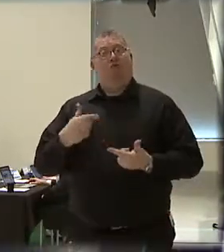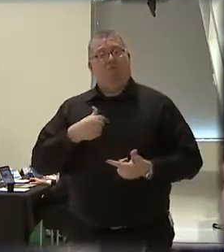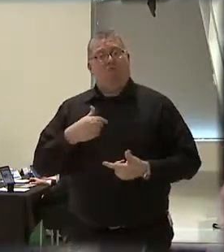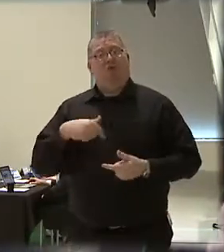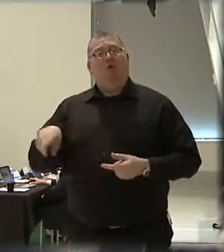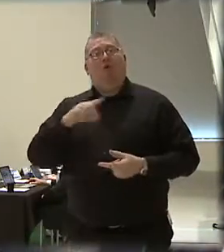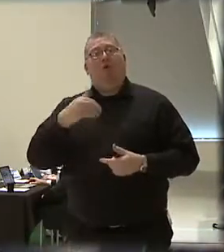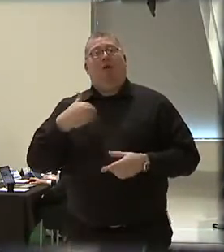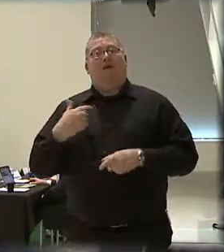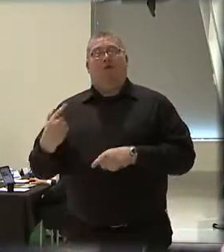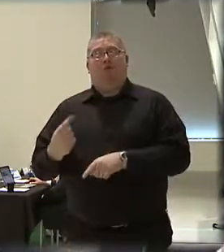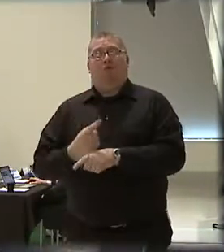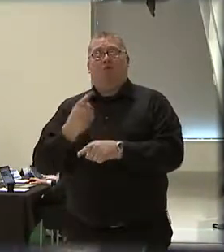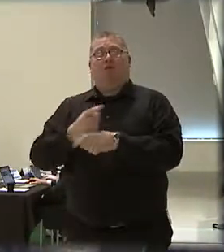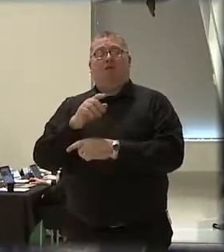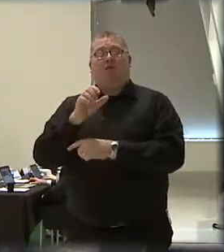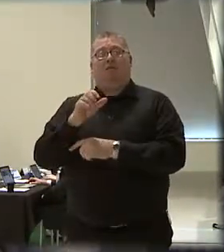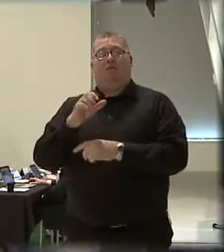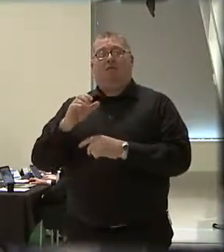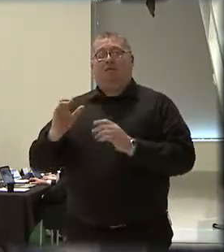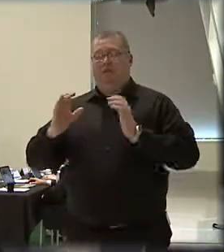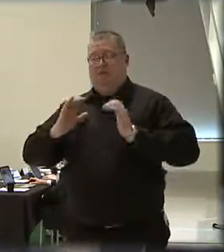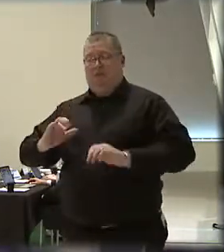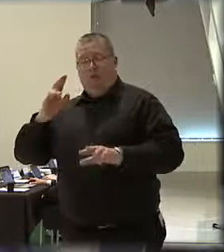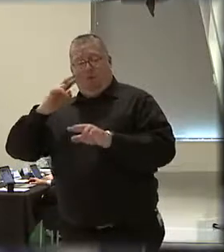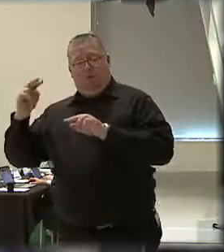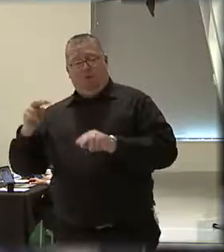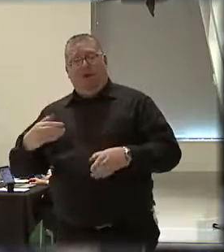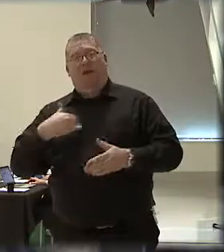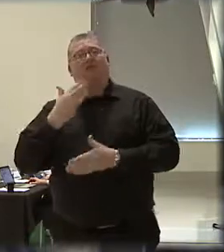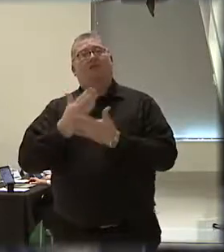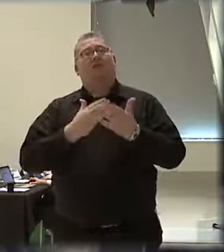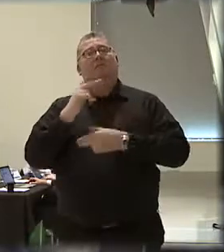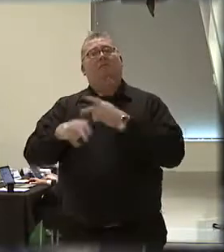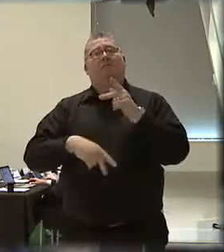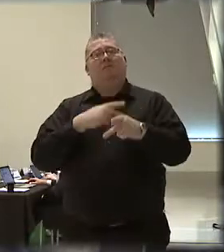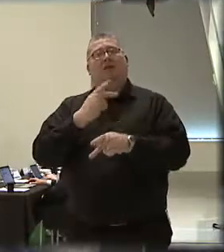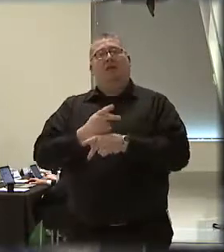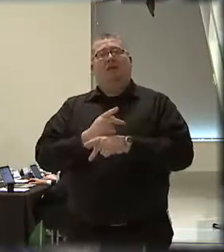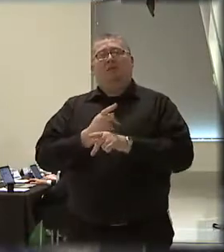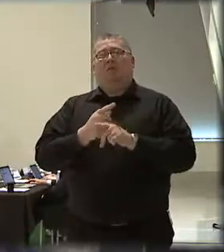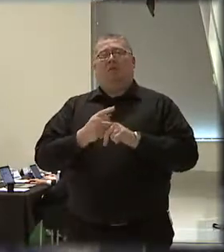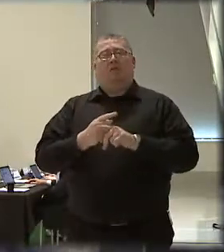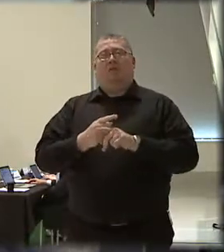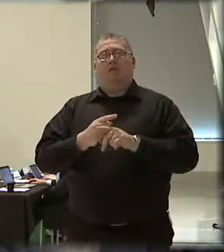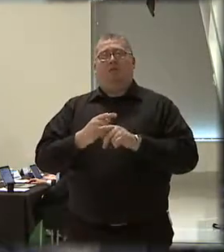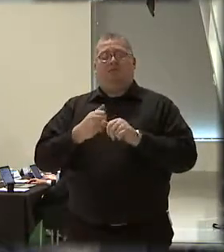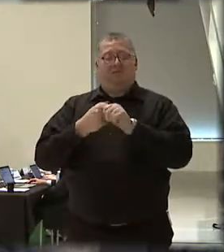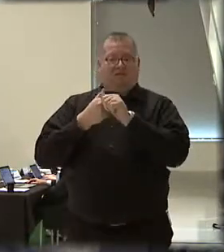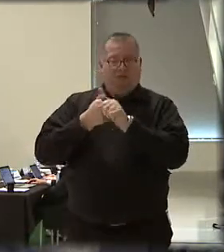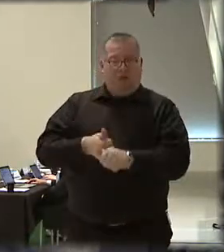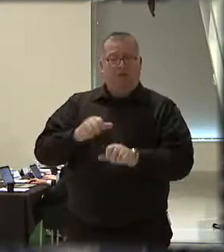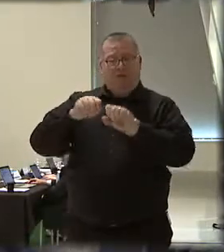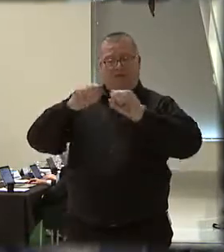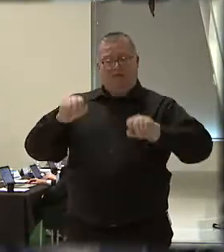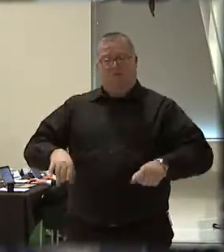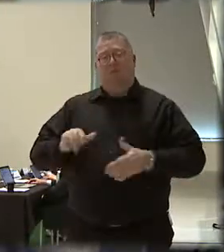have correct civilian oversight that has some type of random auditing system that's looking